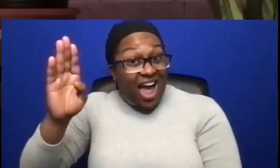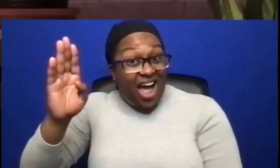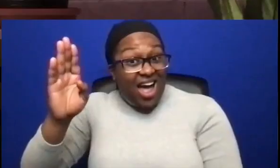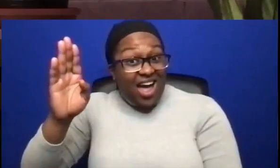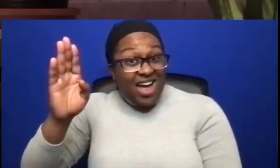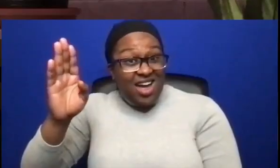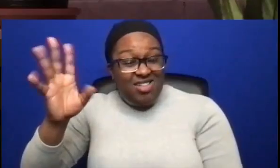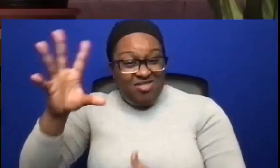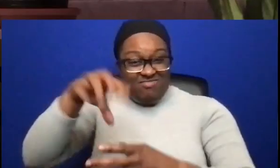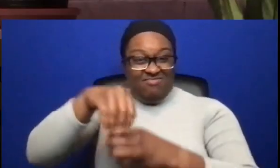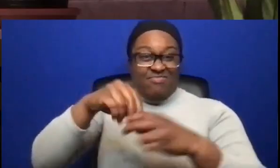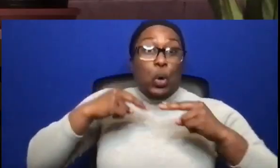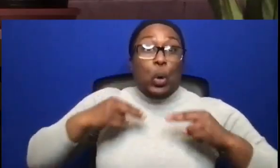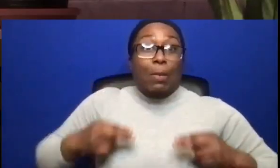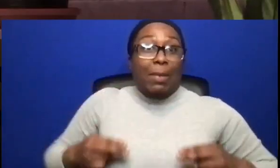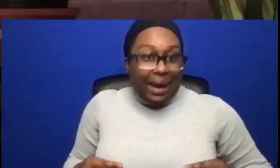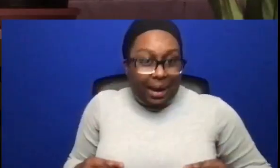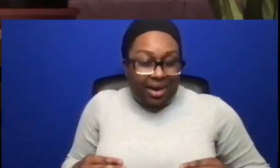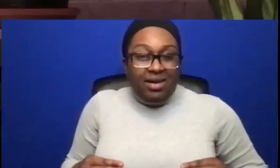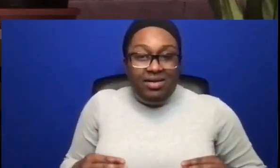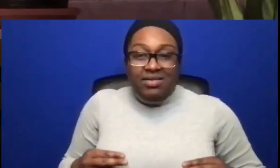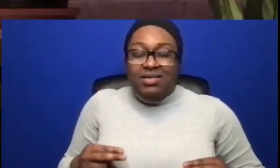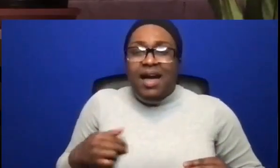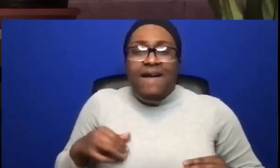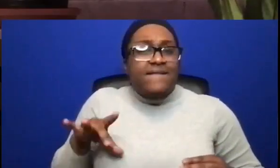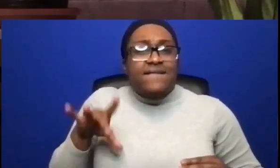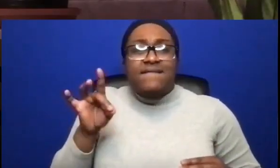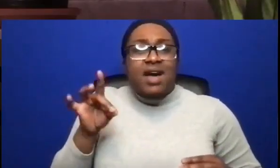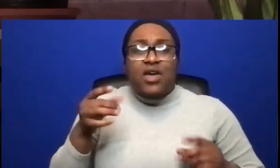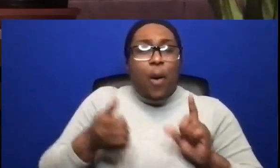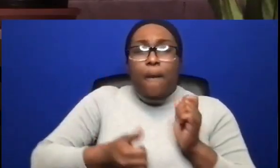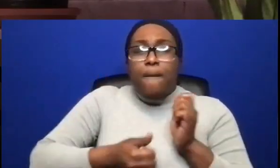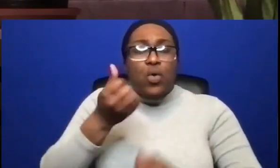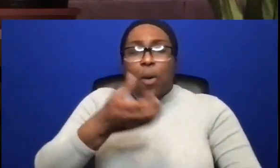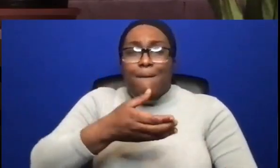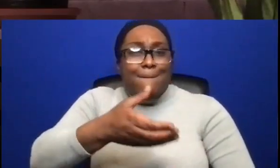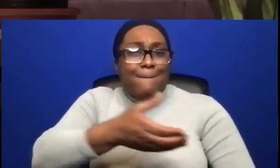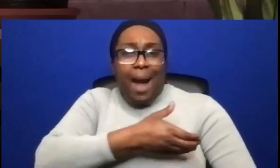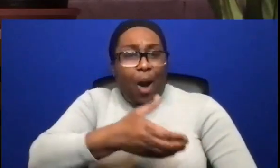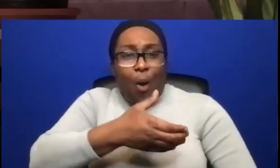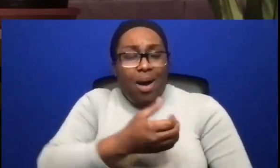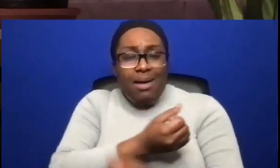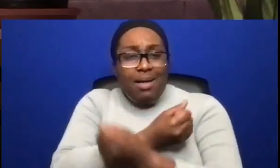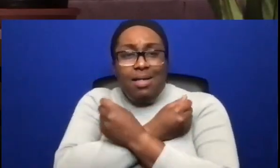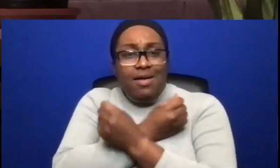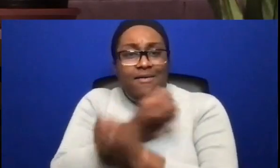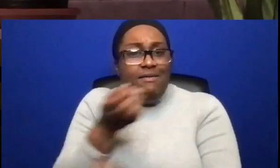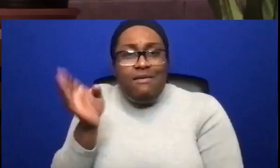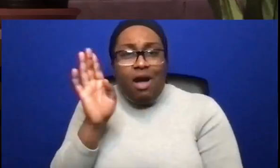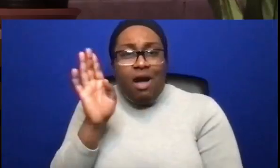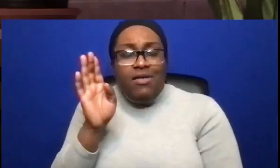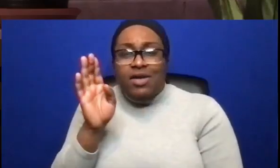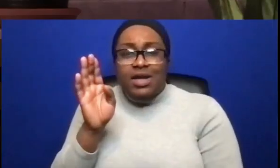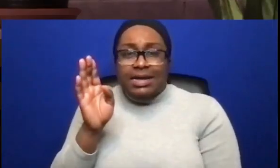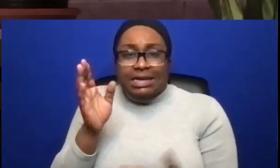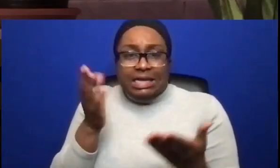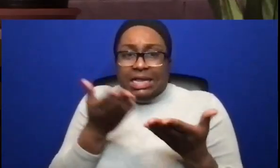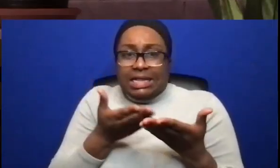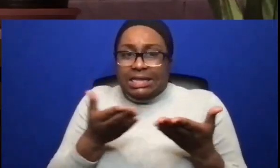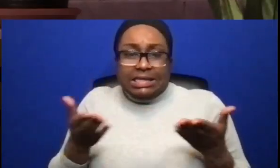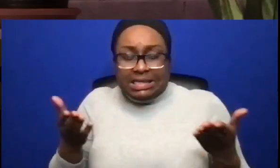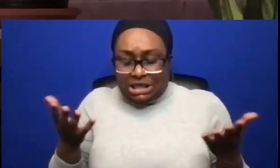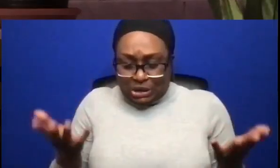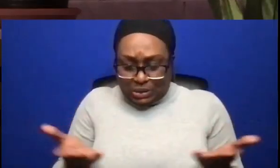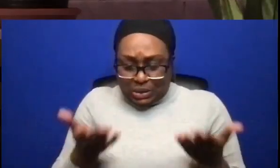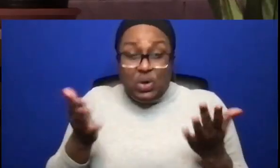human. I find the most power and love of God in the incarnation. In Jesus, we see